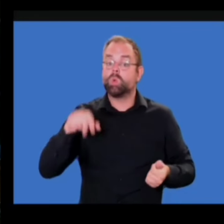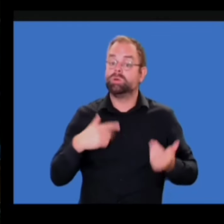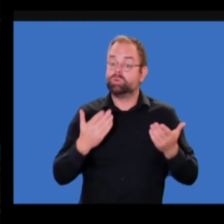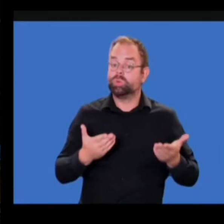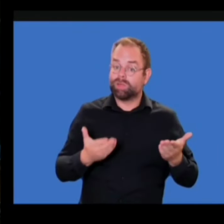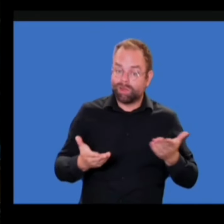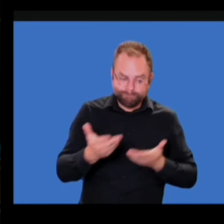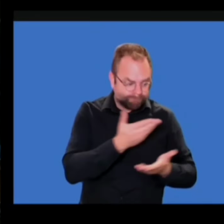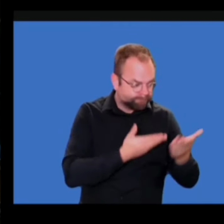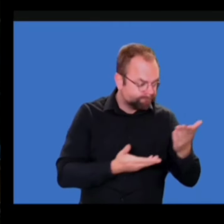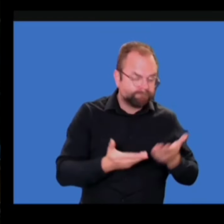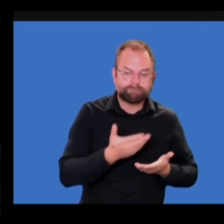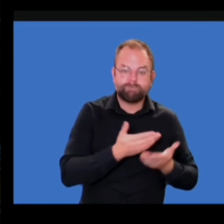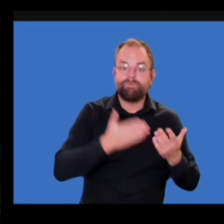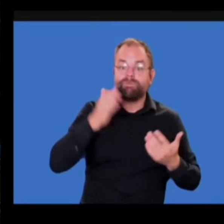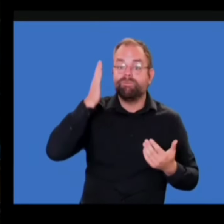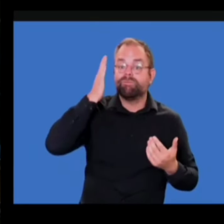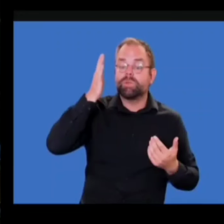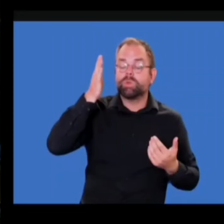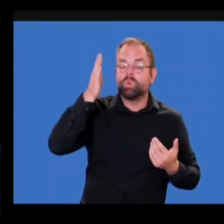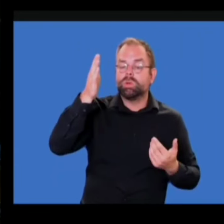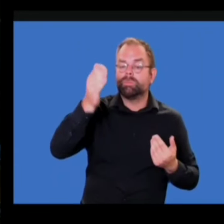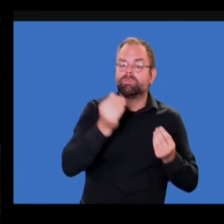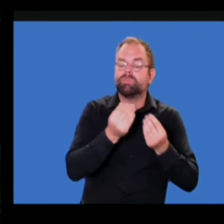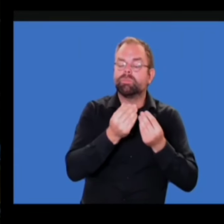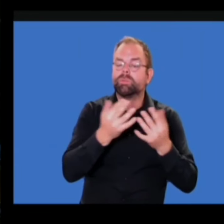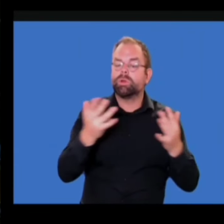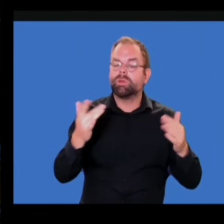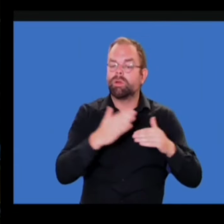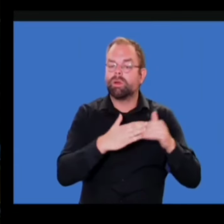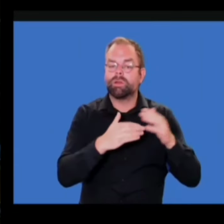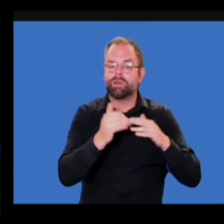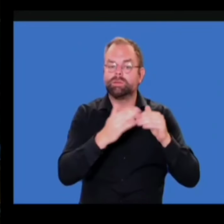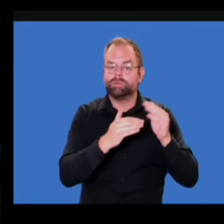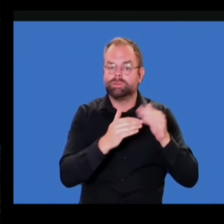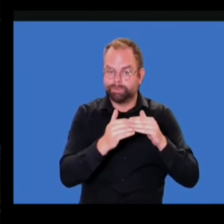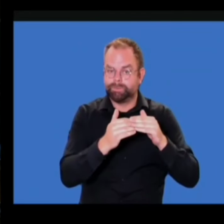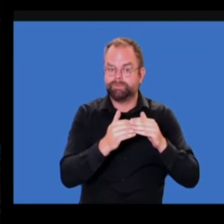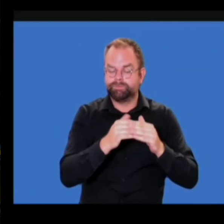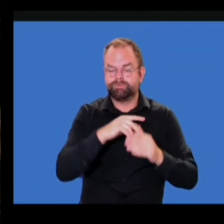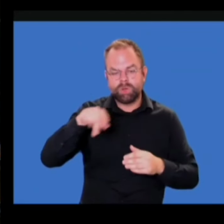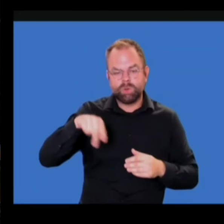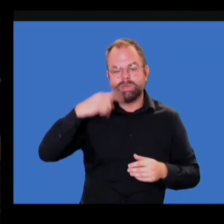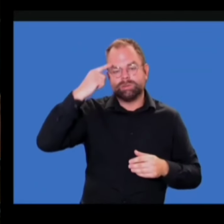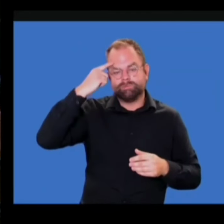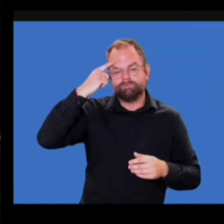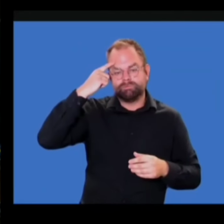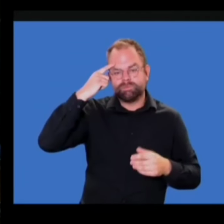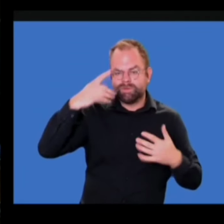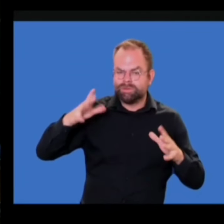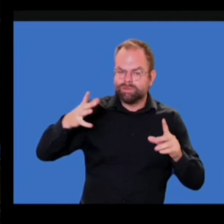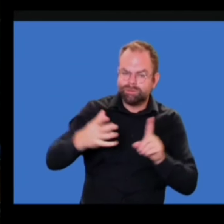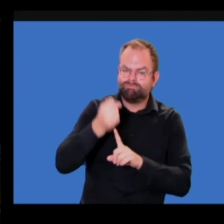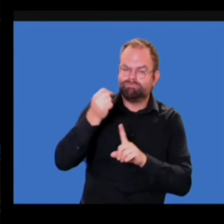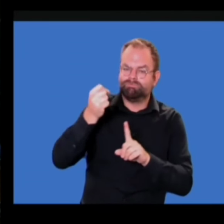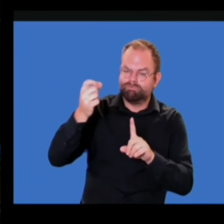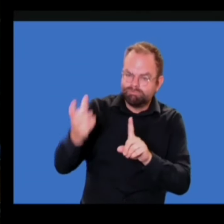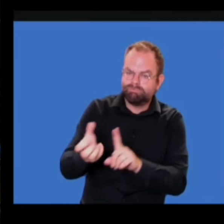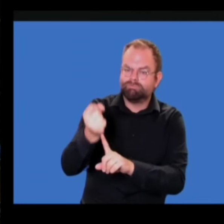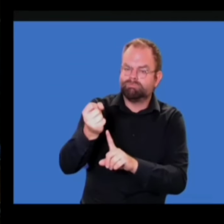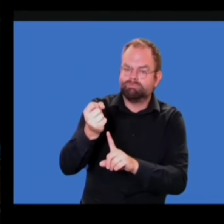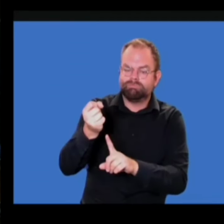frameworks. These successes should inspire us to continue our collective